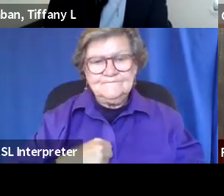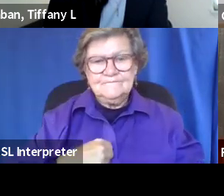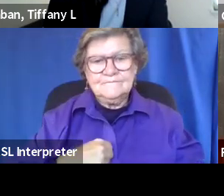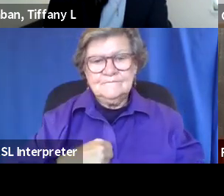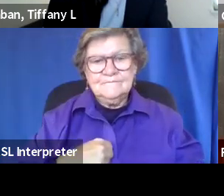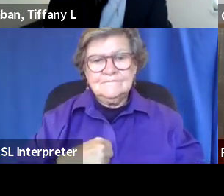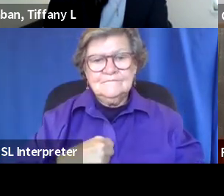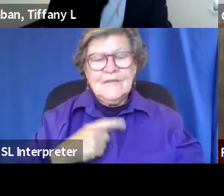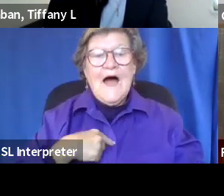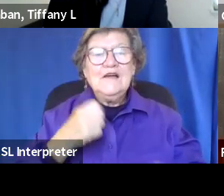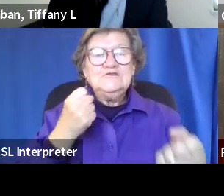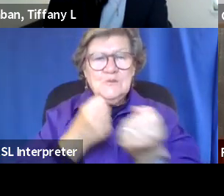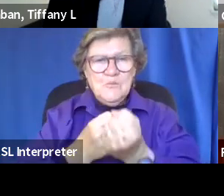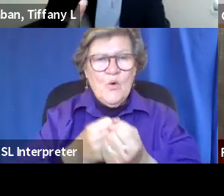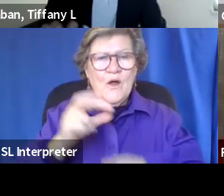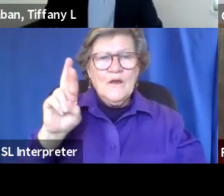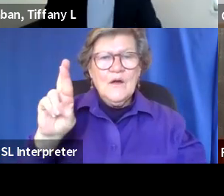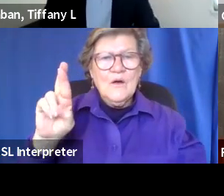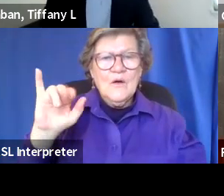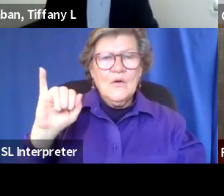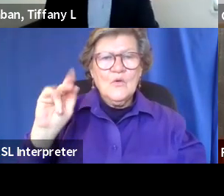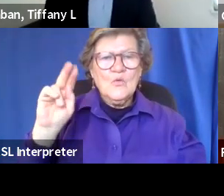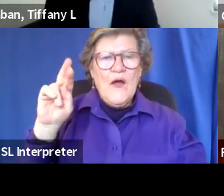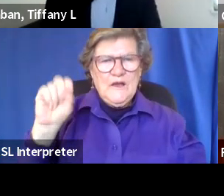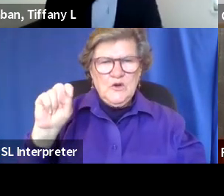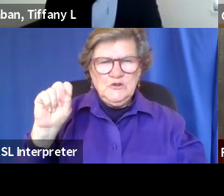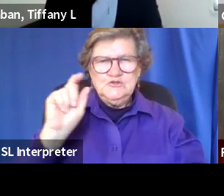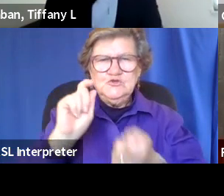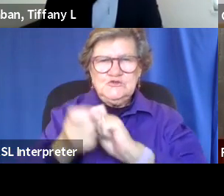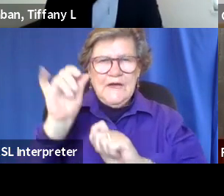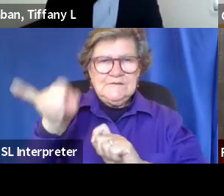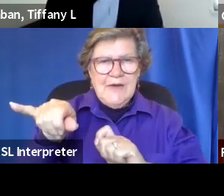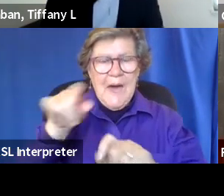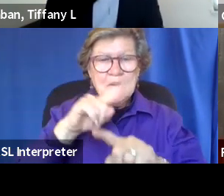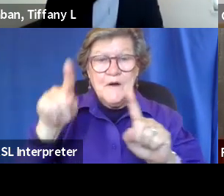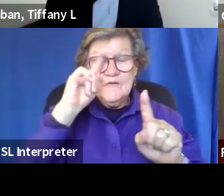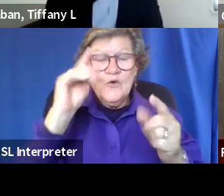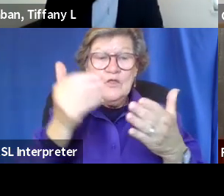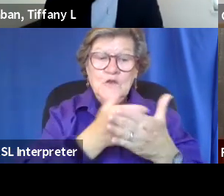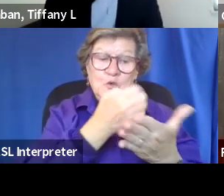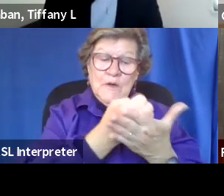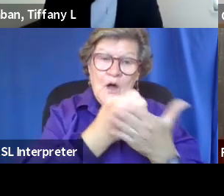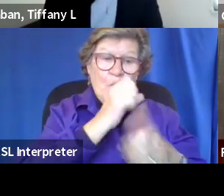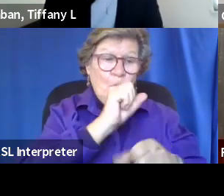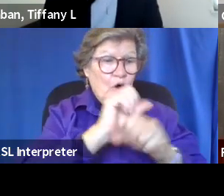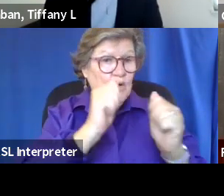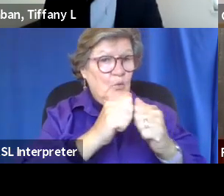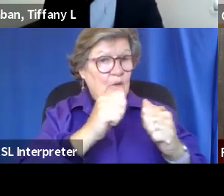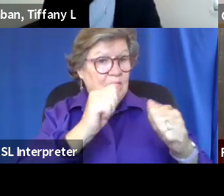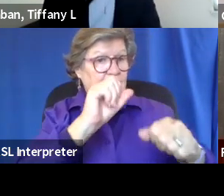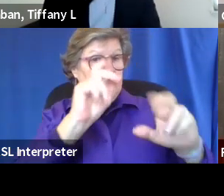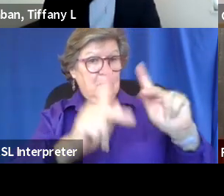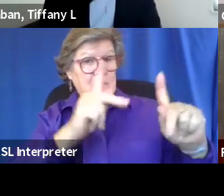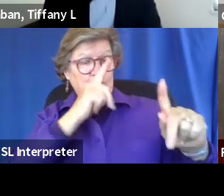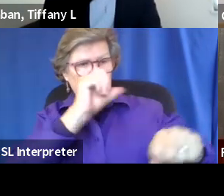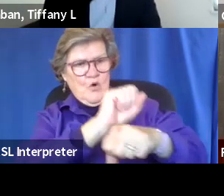renewable Rikers. As we transition to new economies, we do have to work with the workforce and train the workforce